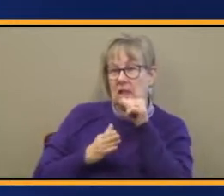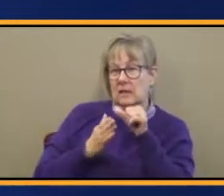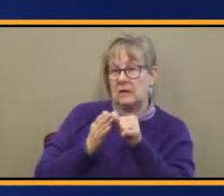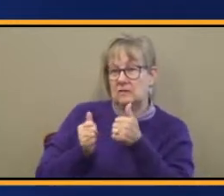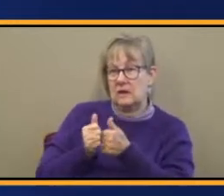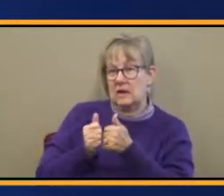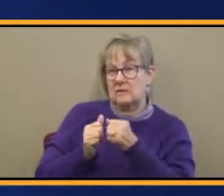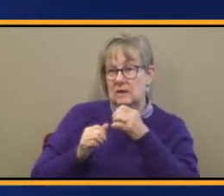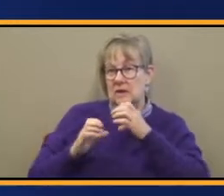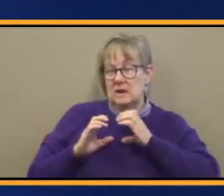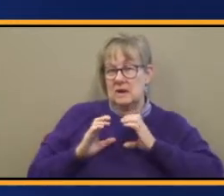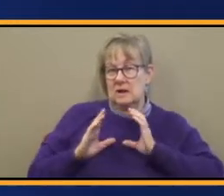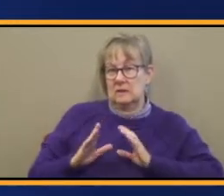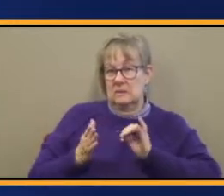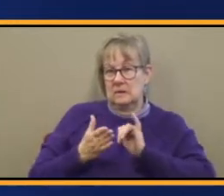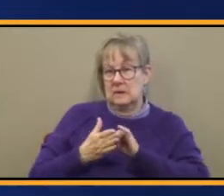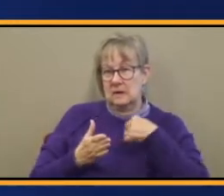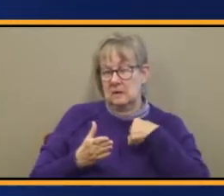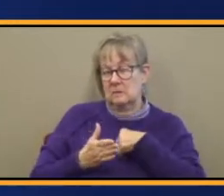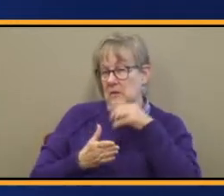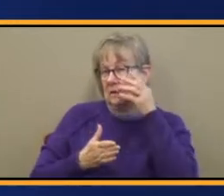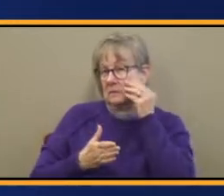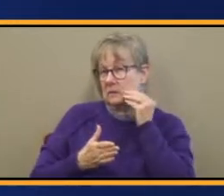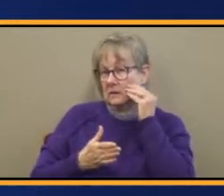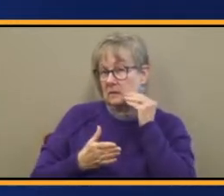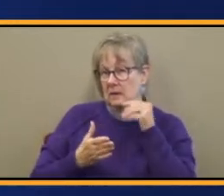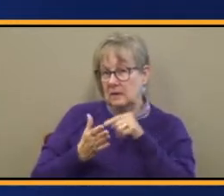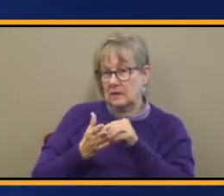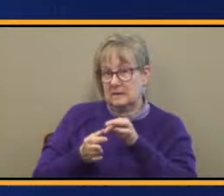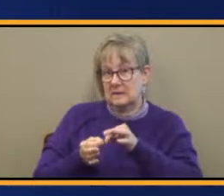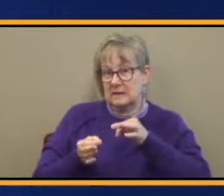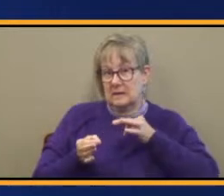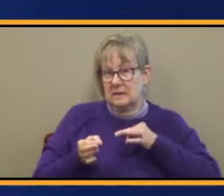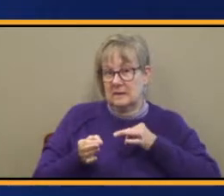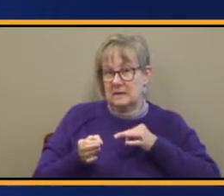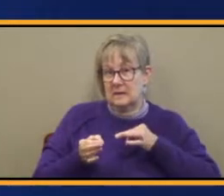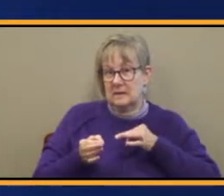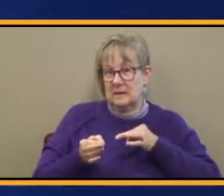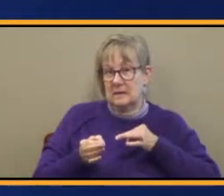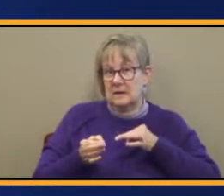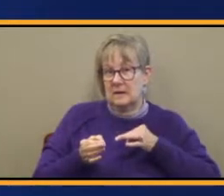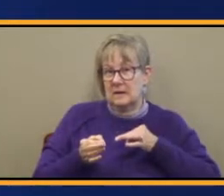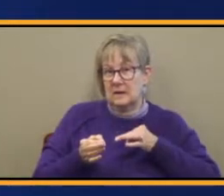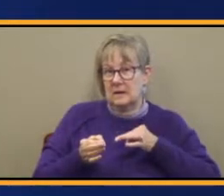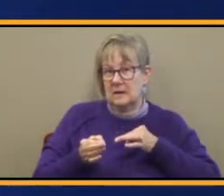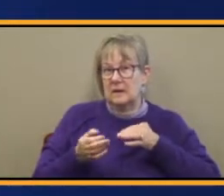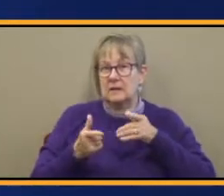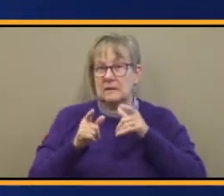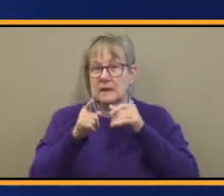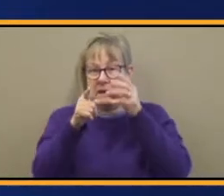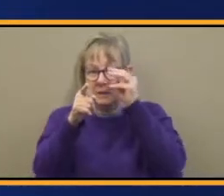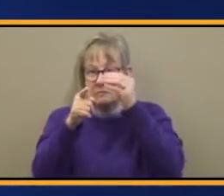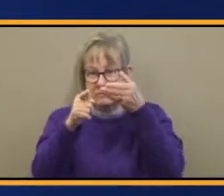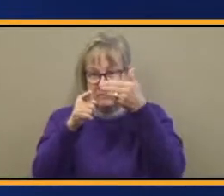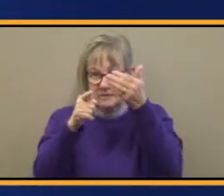every customer that we're experiencing this delay. Oh, I'm sorry. I don't know if you guys are trying to chime in. Daniel?